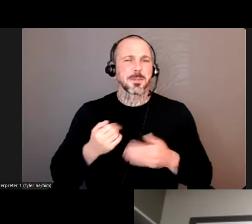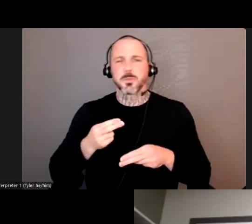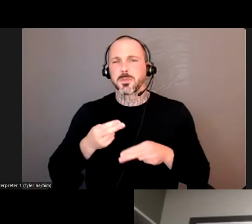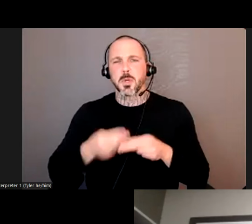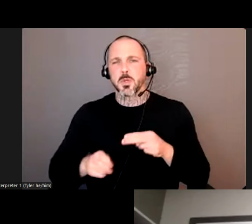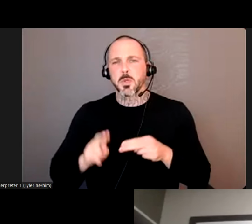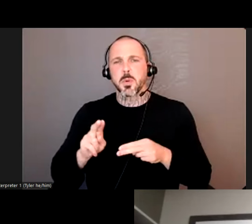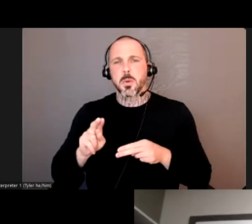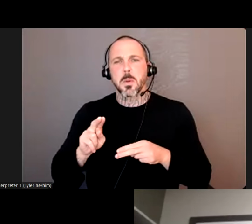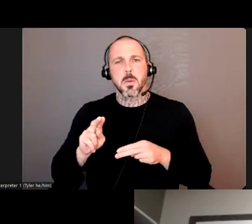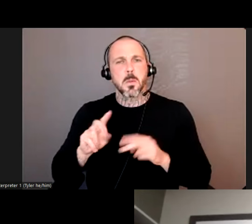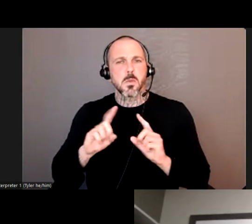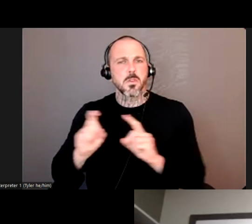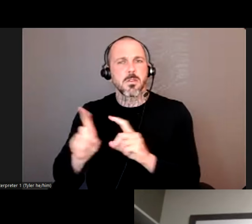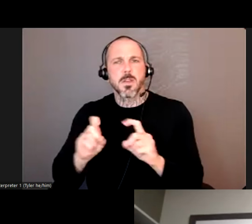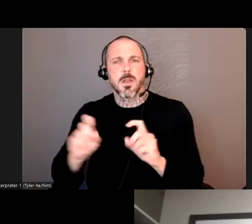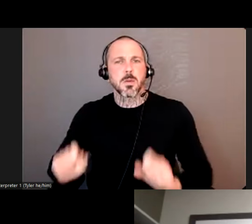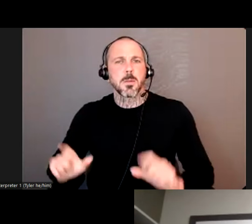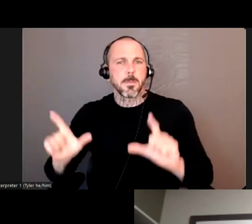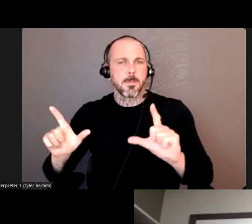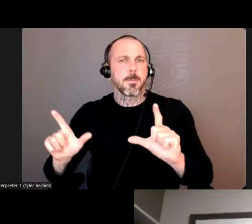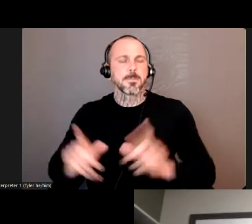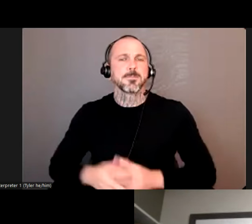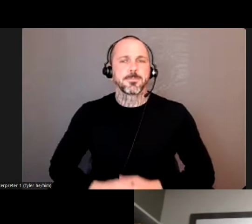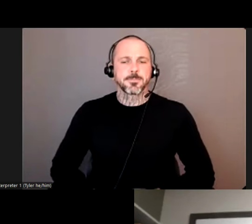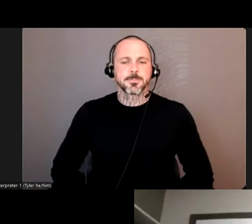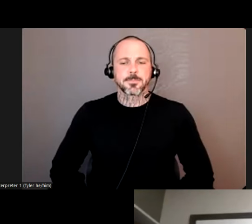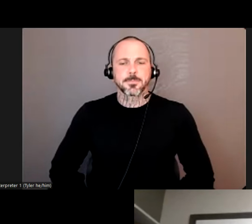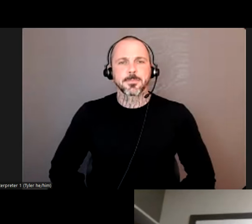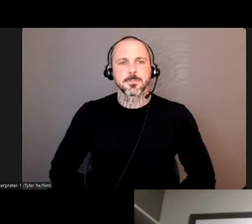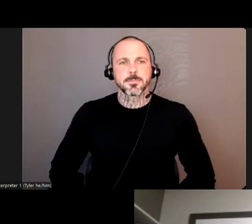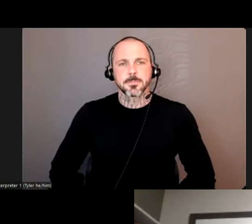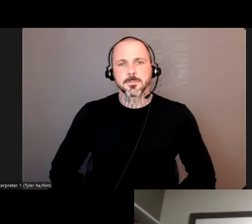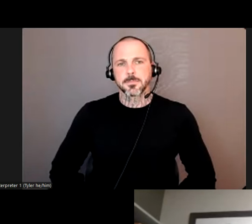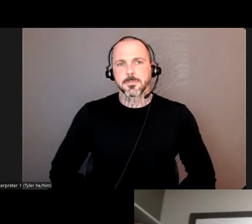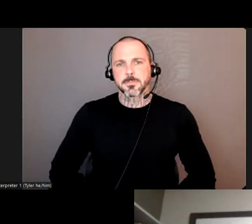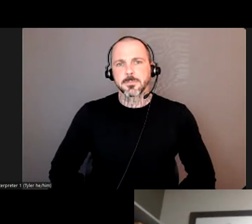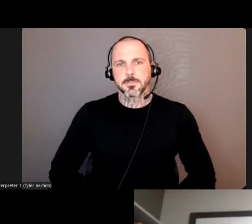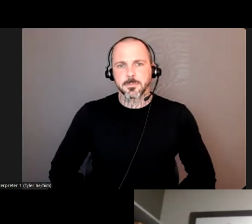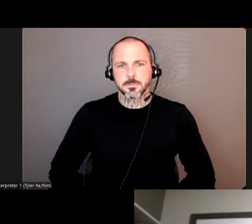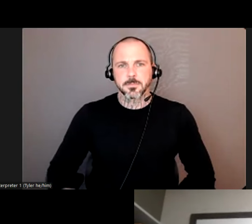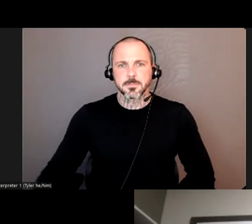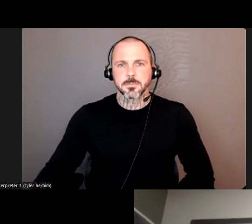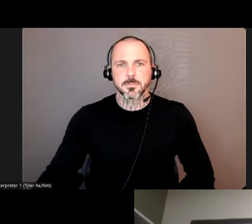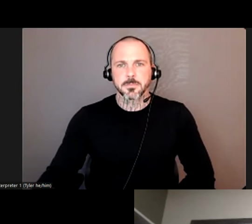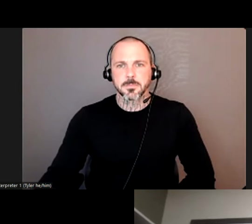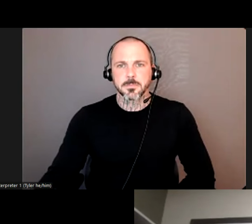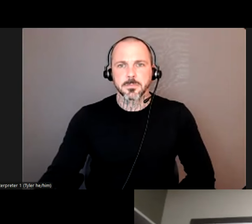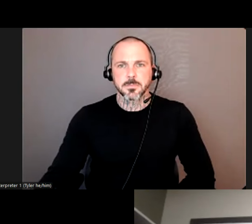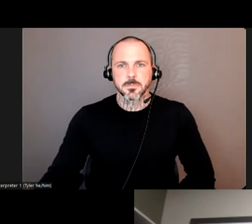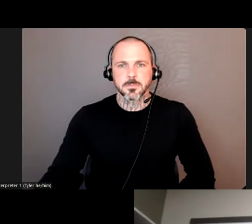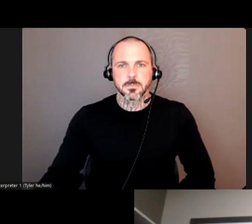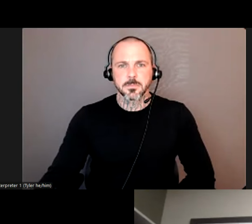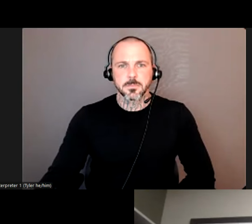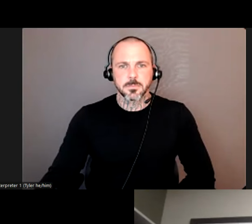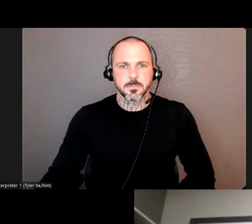some information to see if any, just in terms of knowledge of people who are online. If you wouldn't mind just